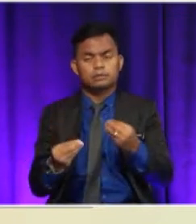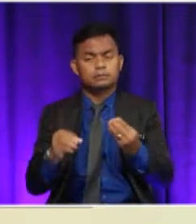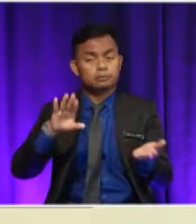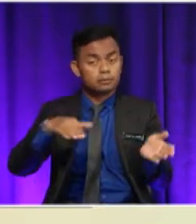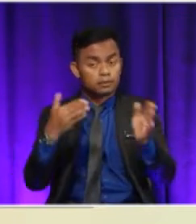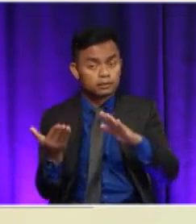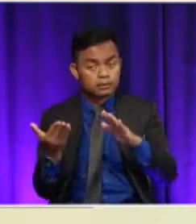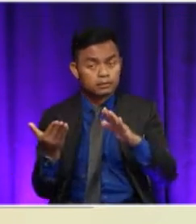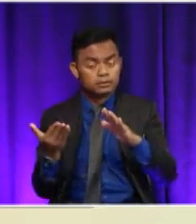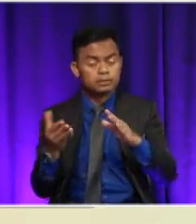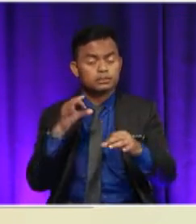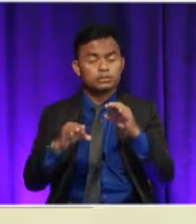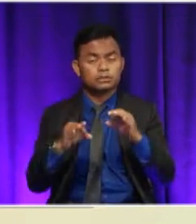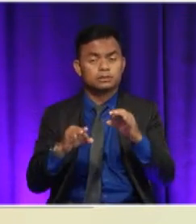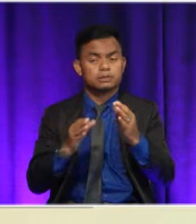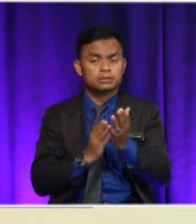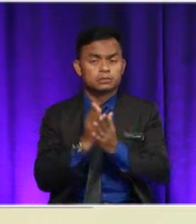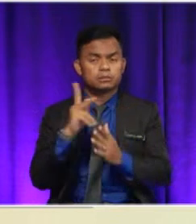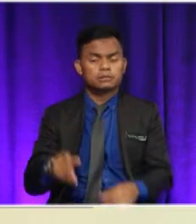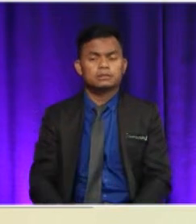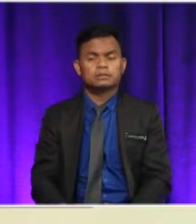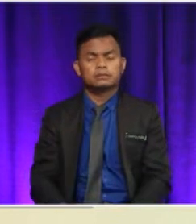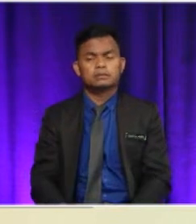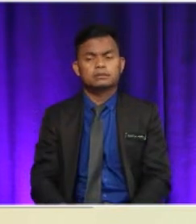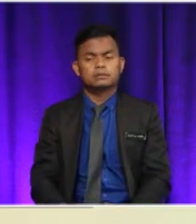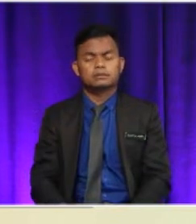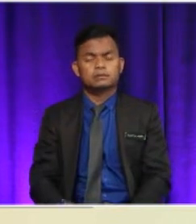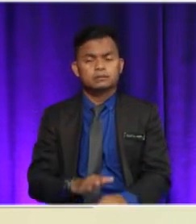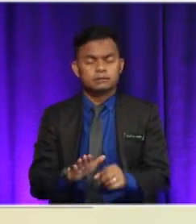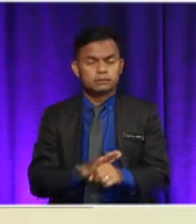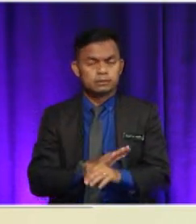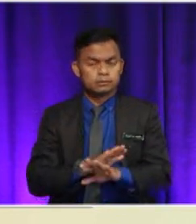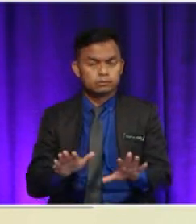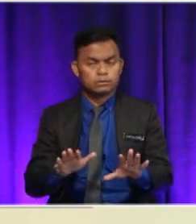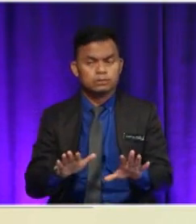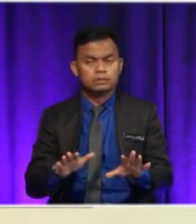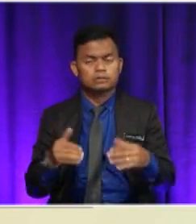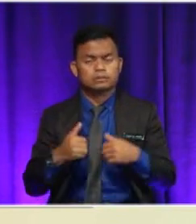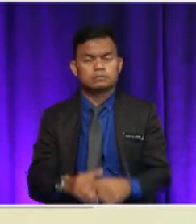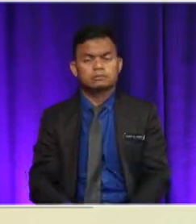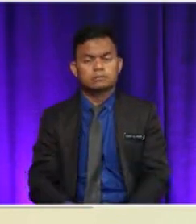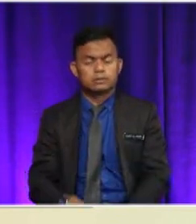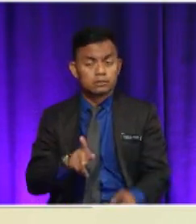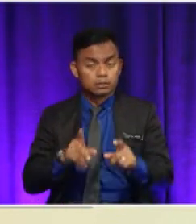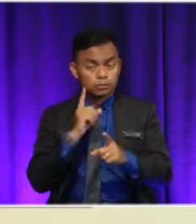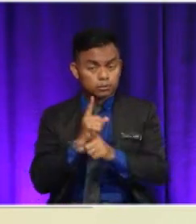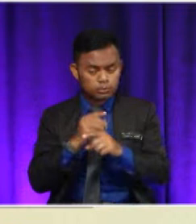it. C, he was brave enough to try. And D, if he was determined, he would